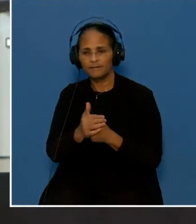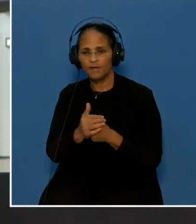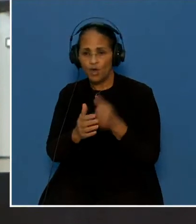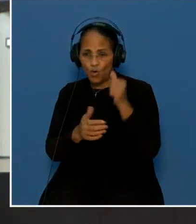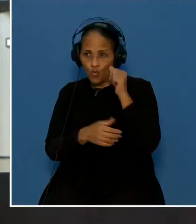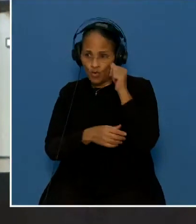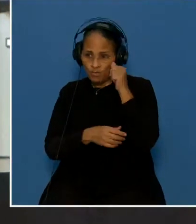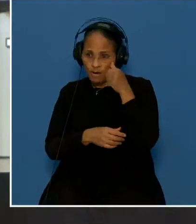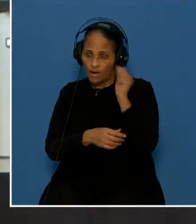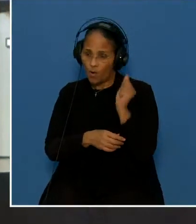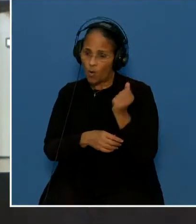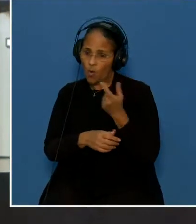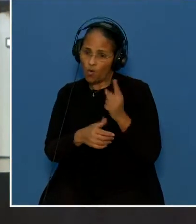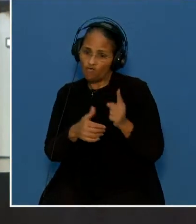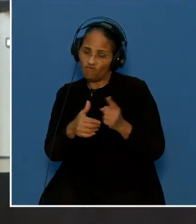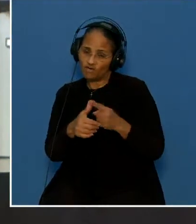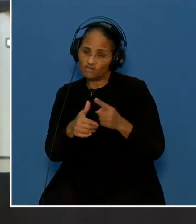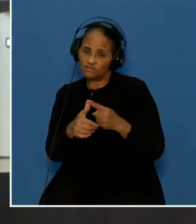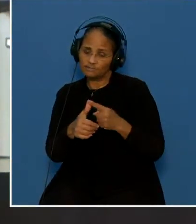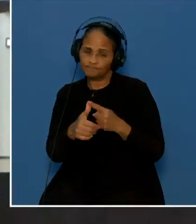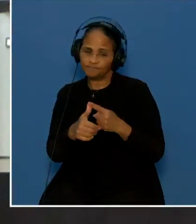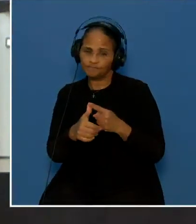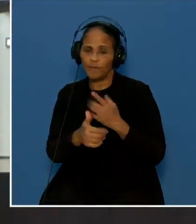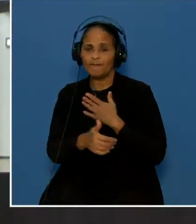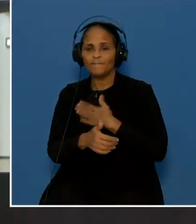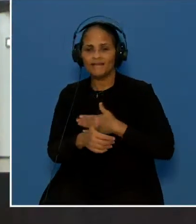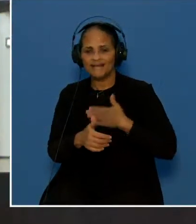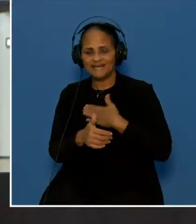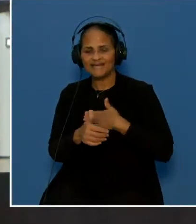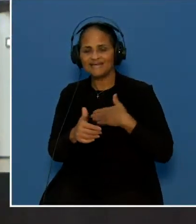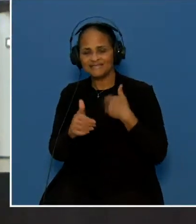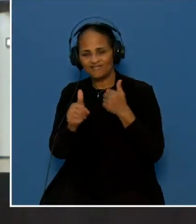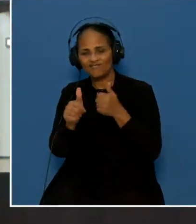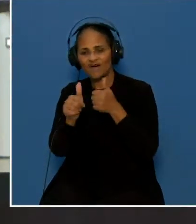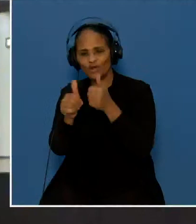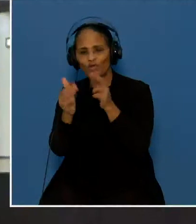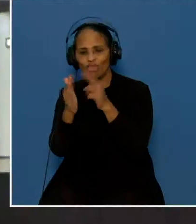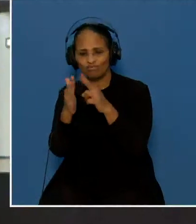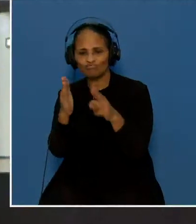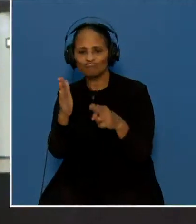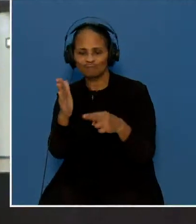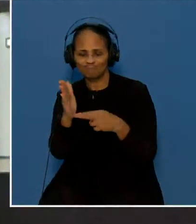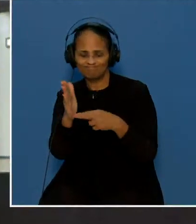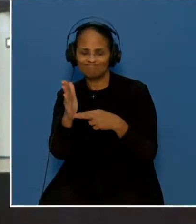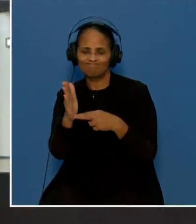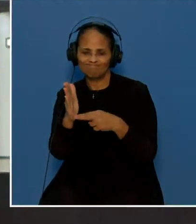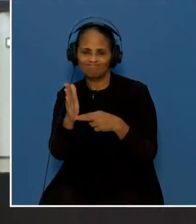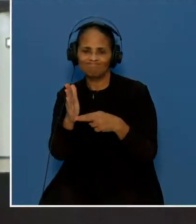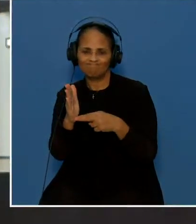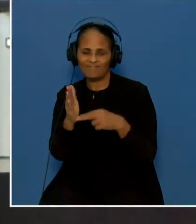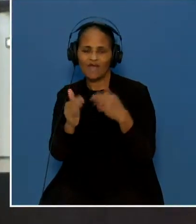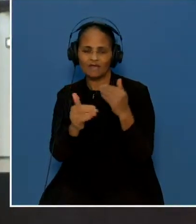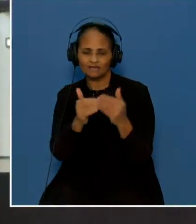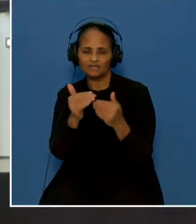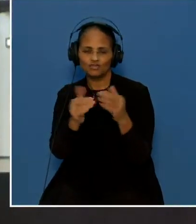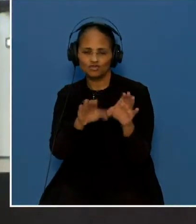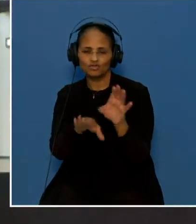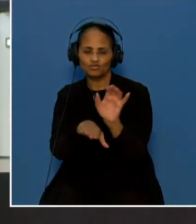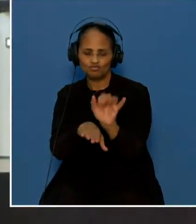remind everybody, firstly, of please follow the restrictions, please follow the guidelines, and continue to do